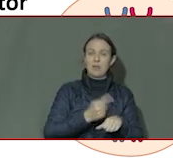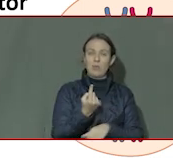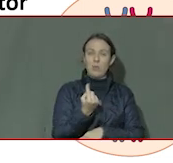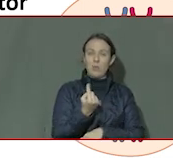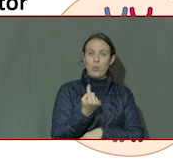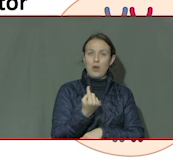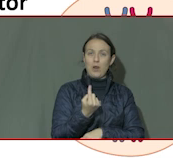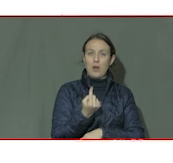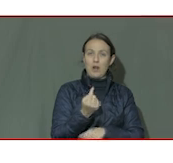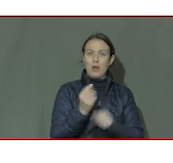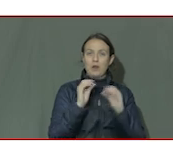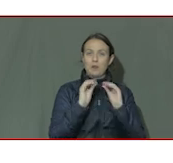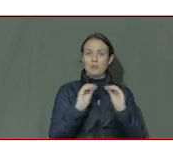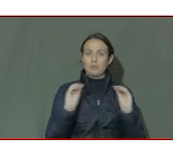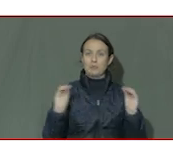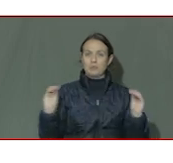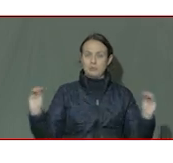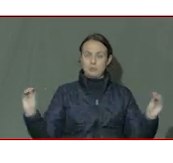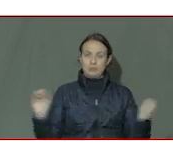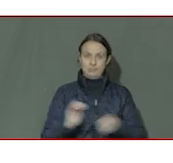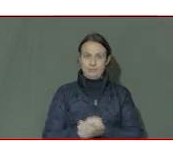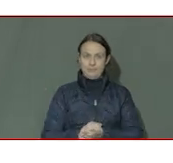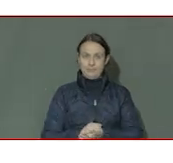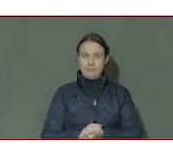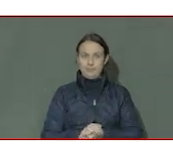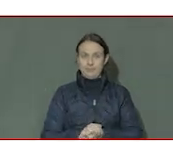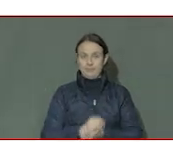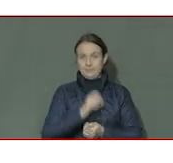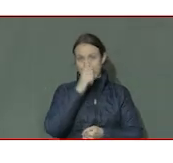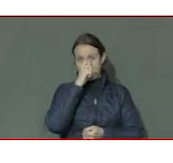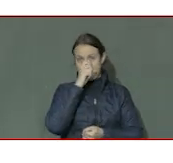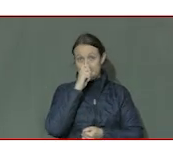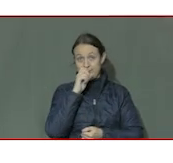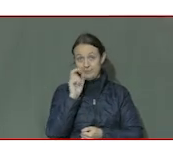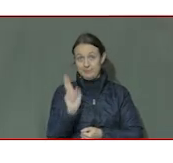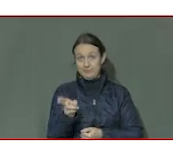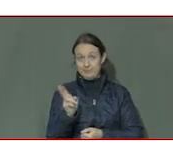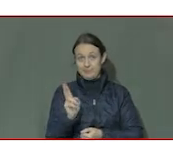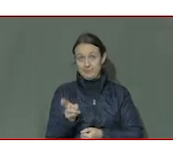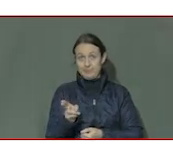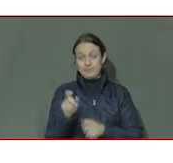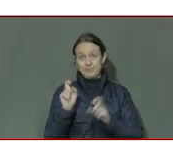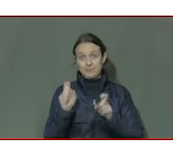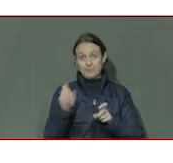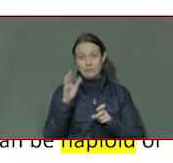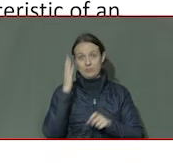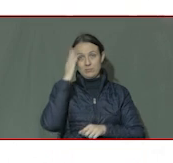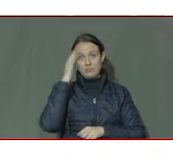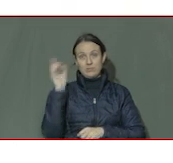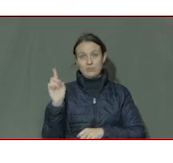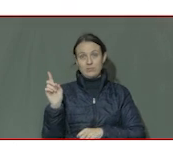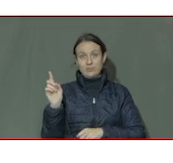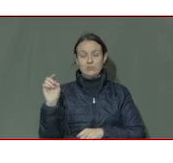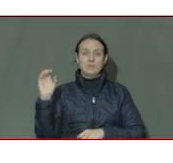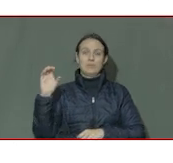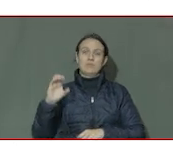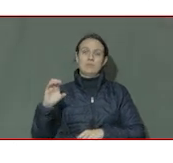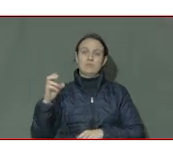right? Yes. And also, what you must know, the